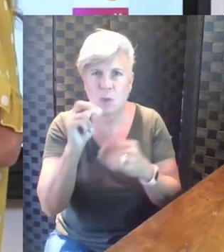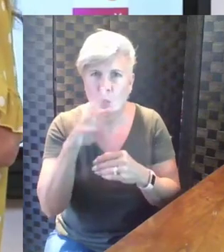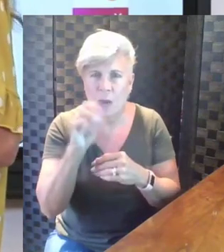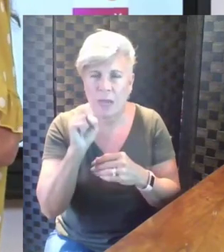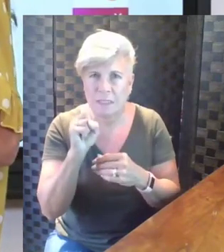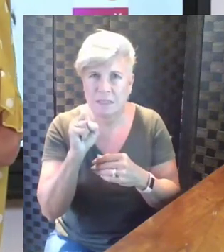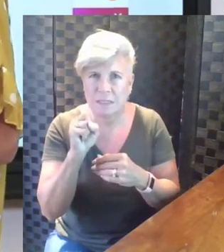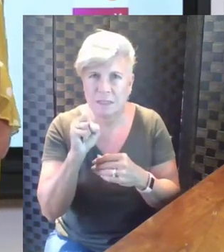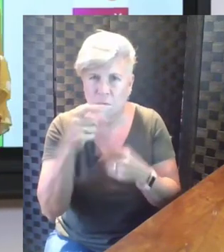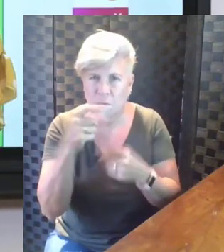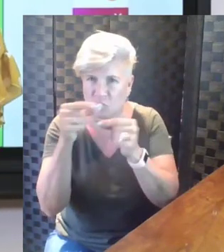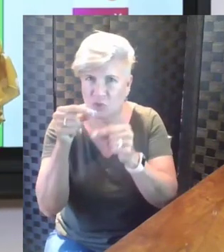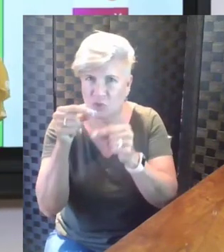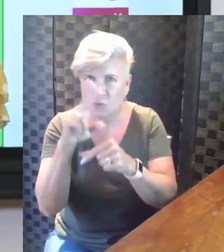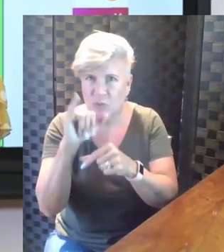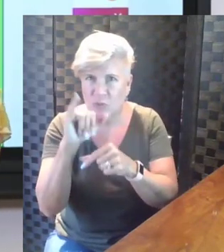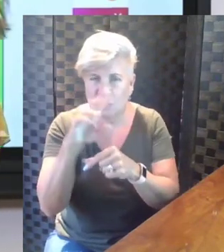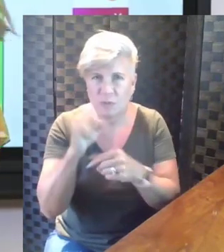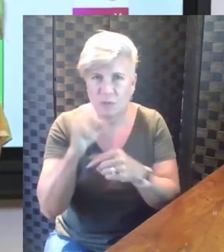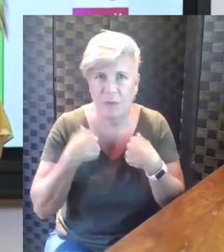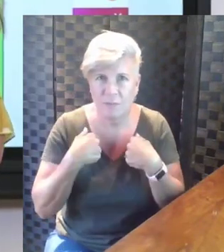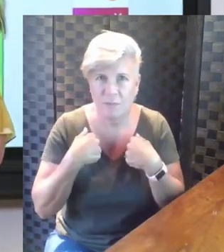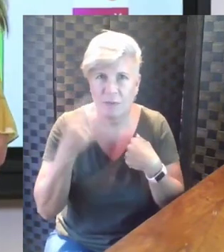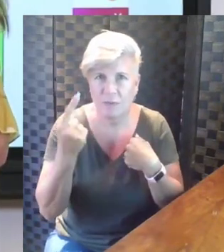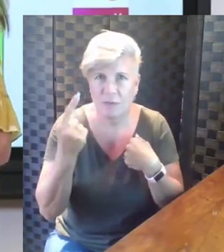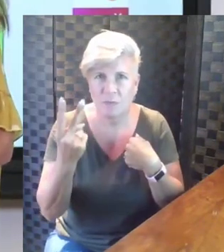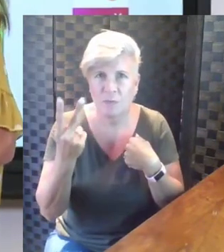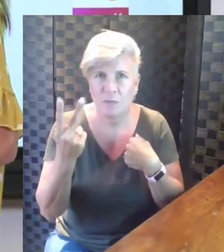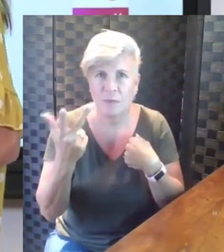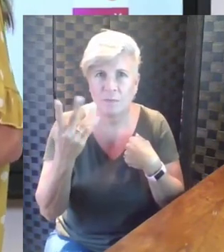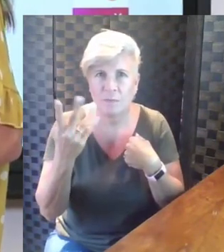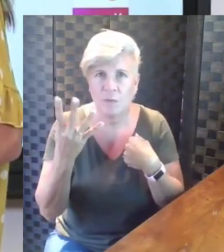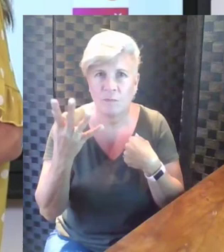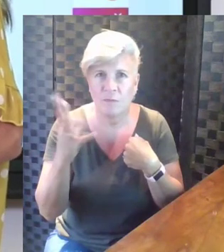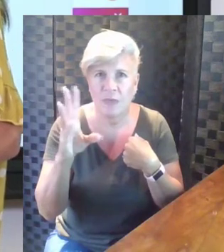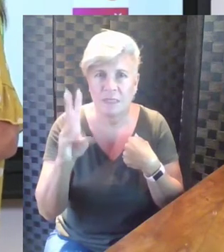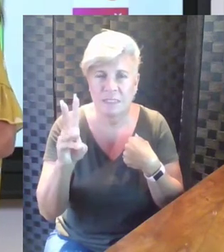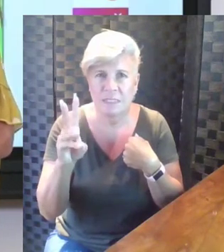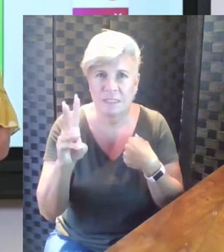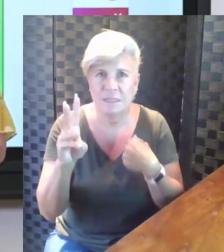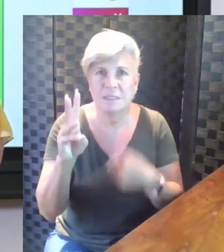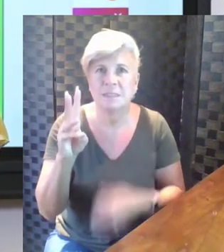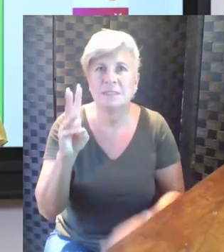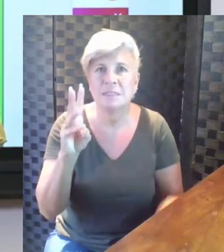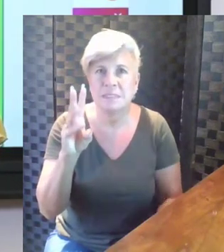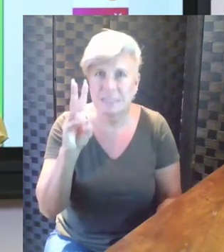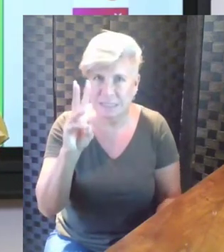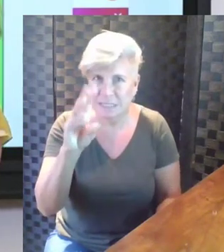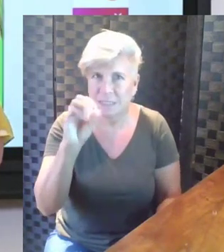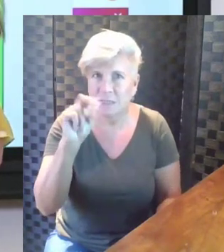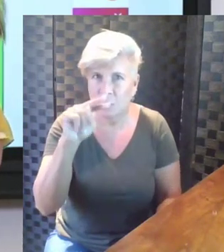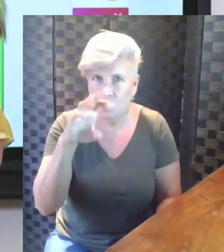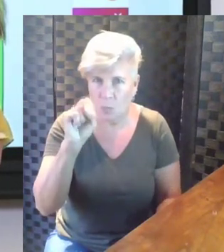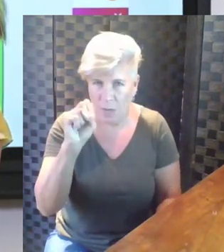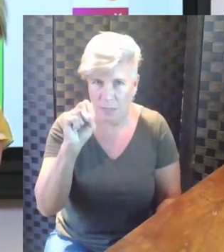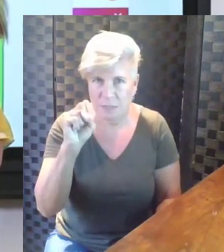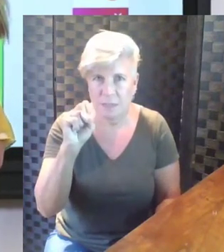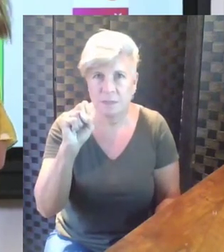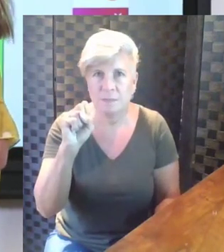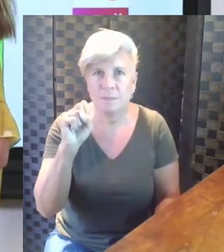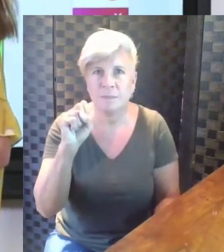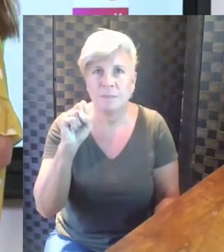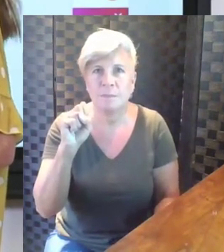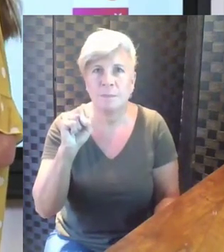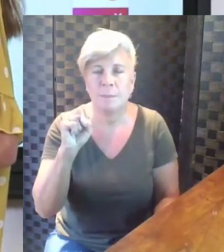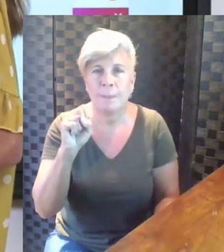many ones or cubes or units do I have left over? 1, 2, 3, 4, 5, 6. Here's my 6